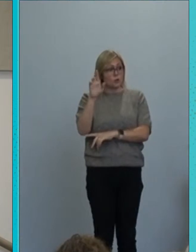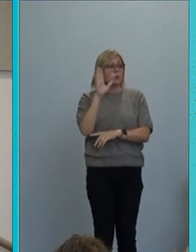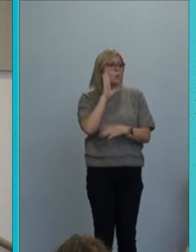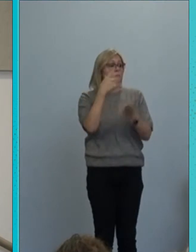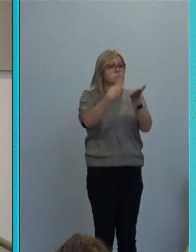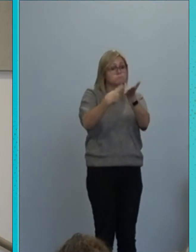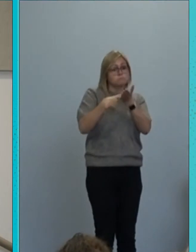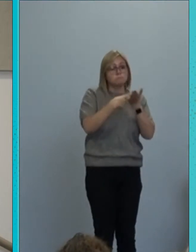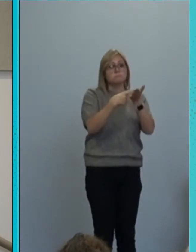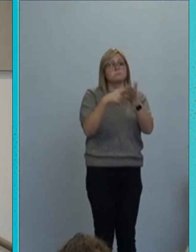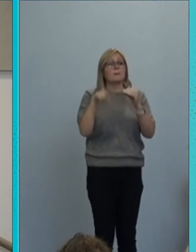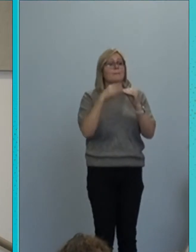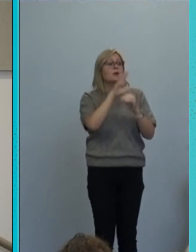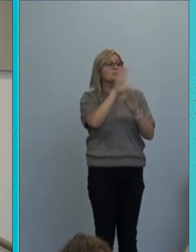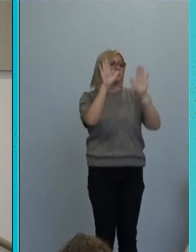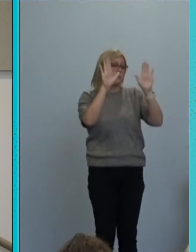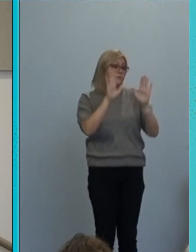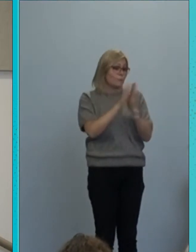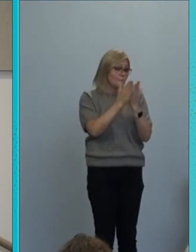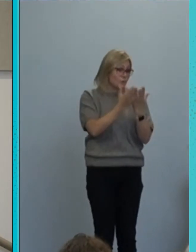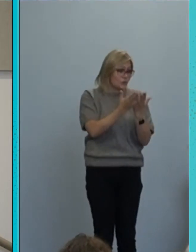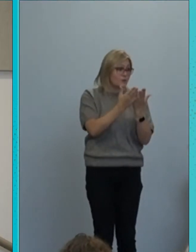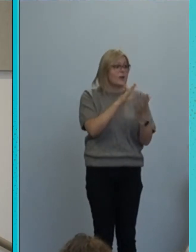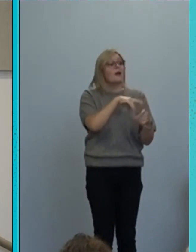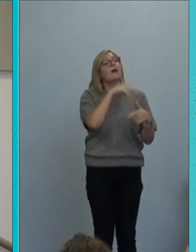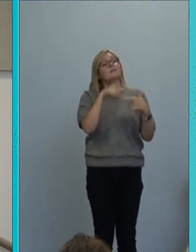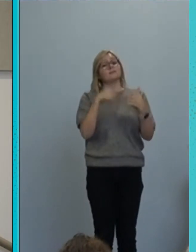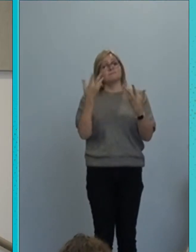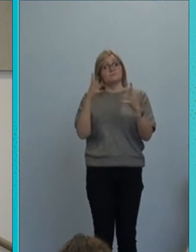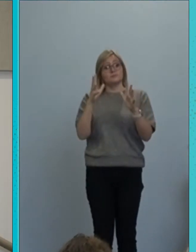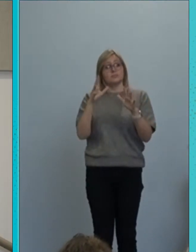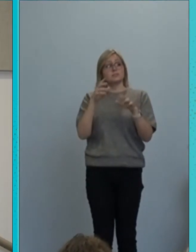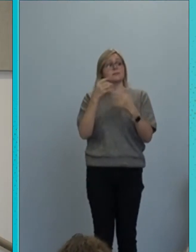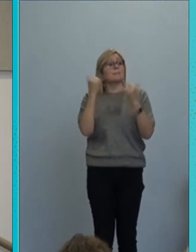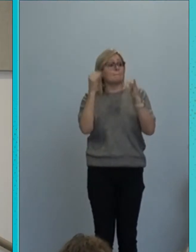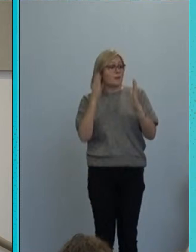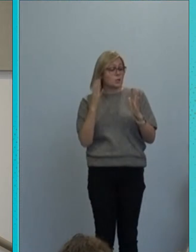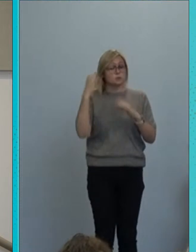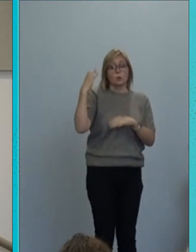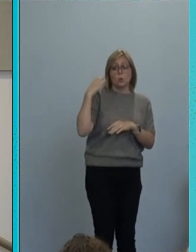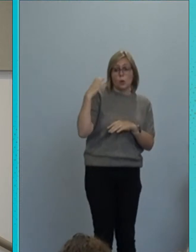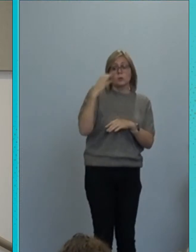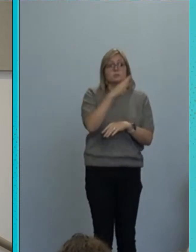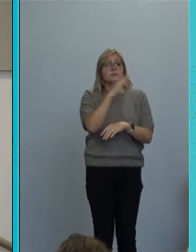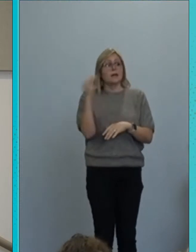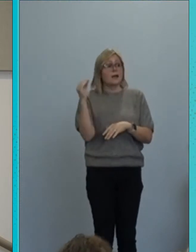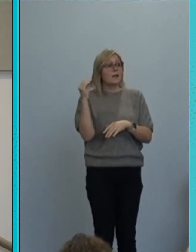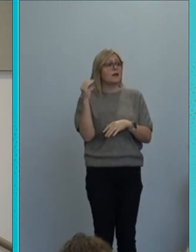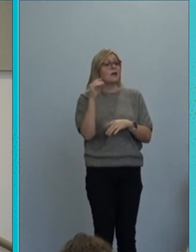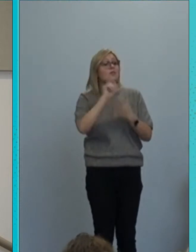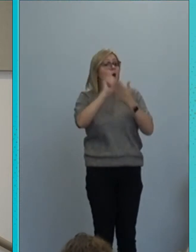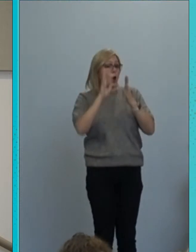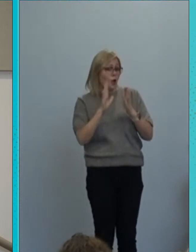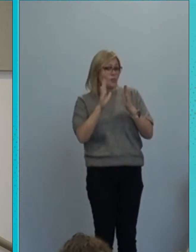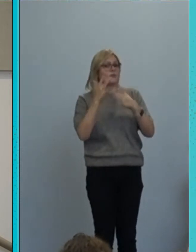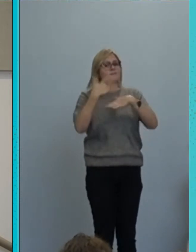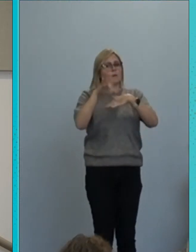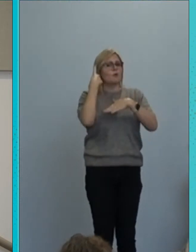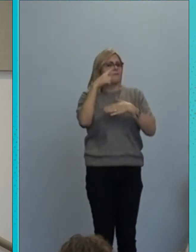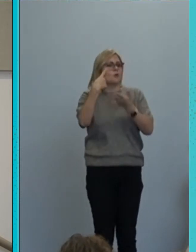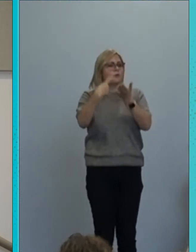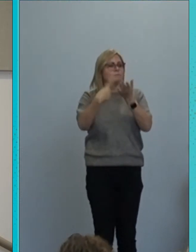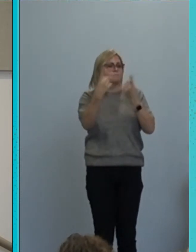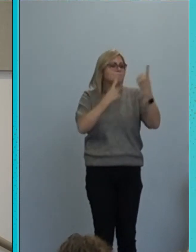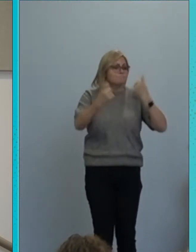discussion about his wonderful book, and then we'll have the players, coaches, and the author available for